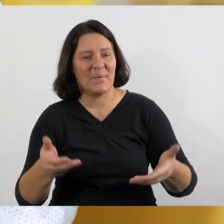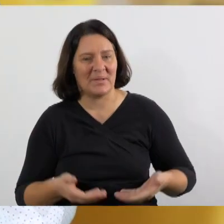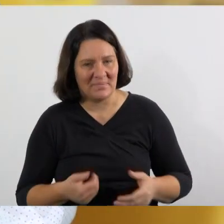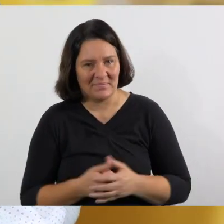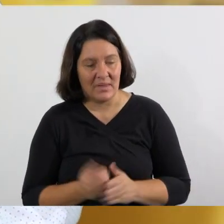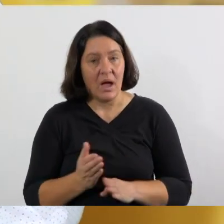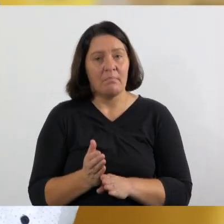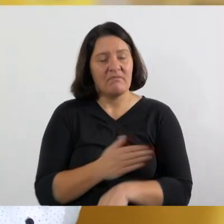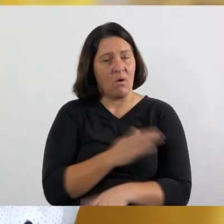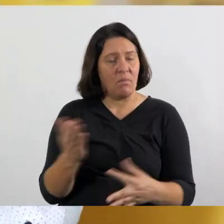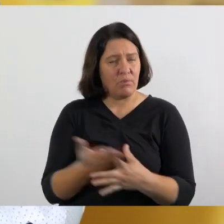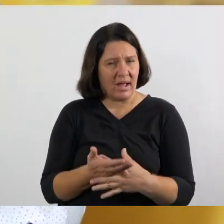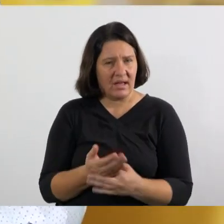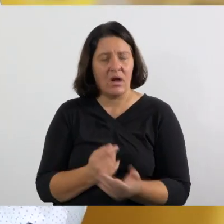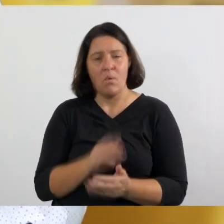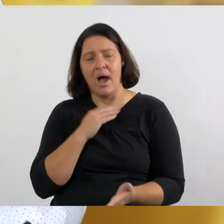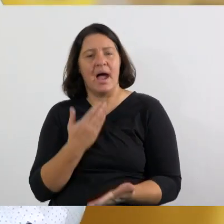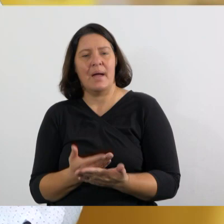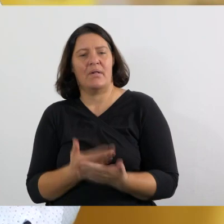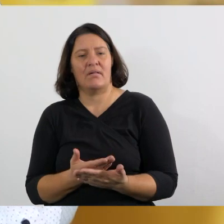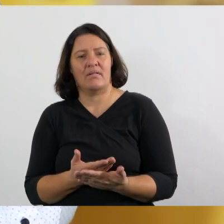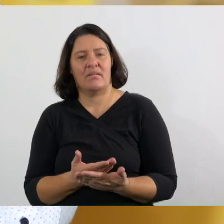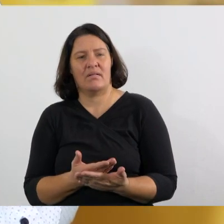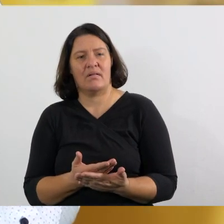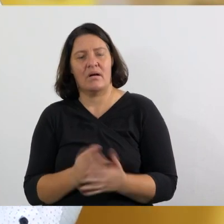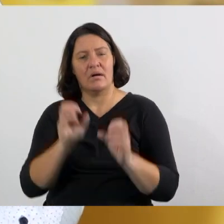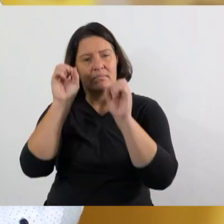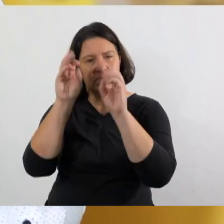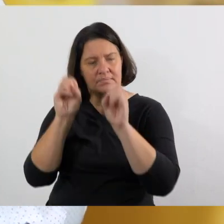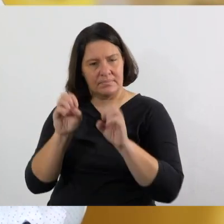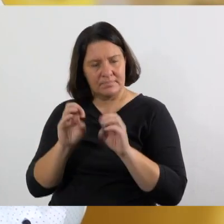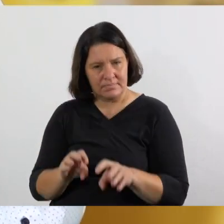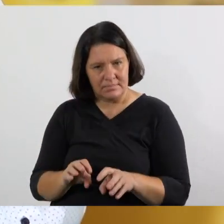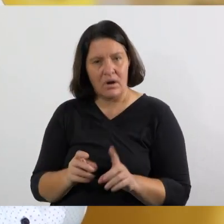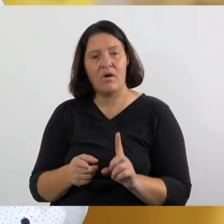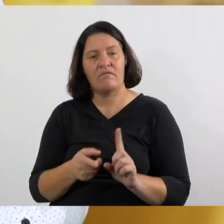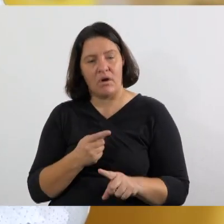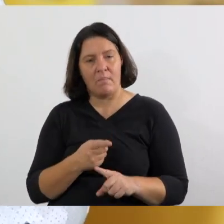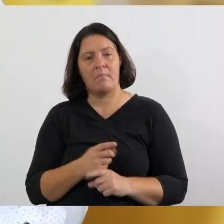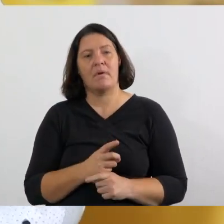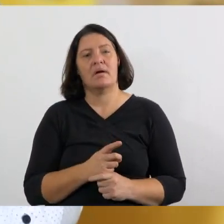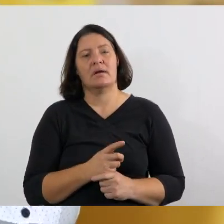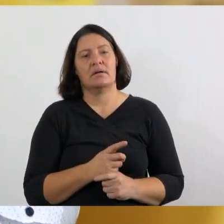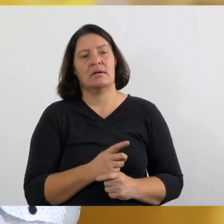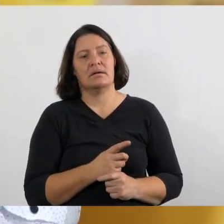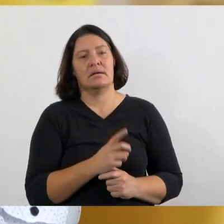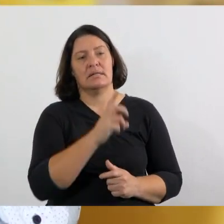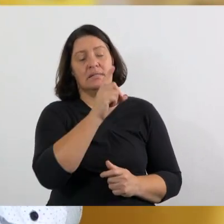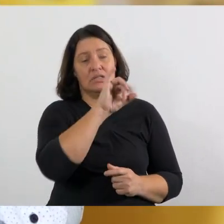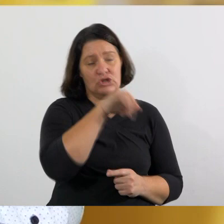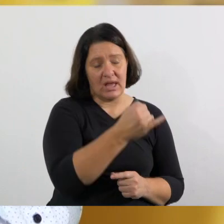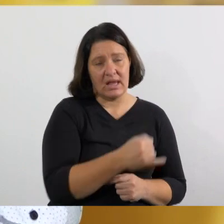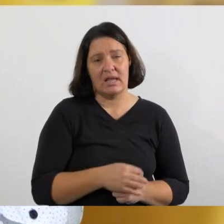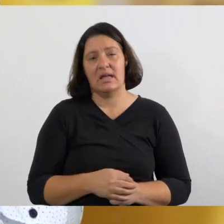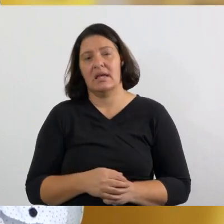Welcome back, dear learners. Before the ad break, we're able to post from the Debtors Allowances Journal, from the